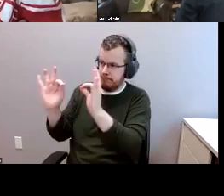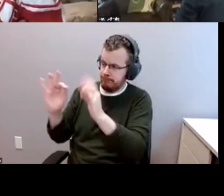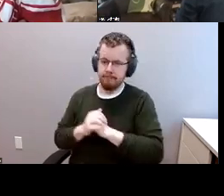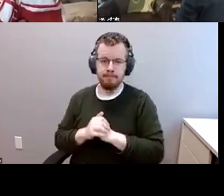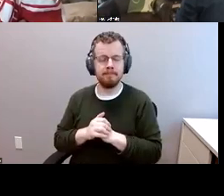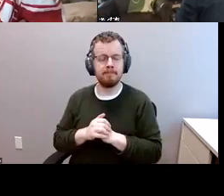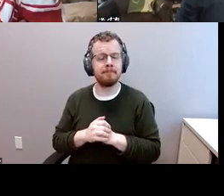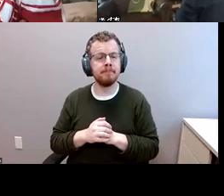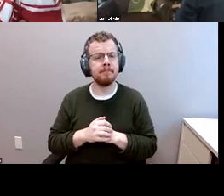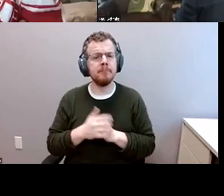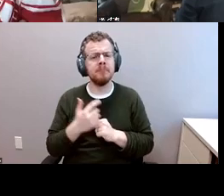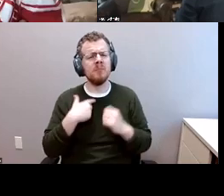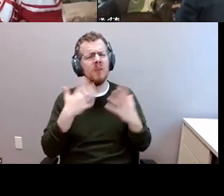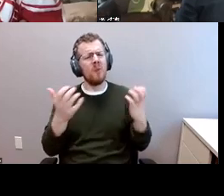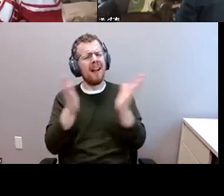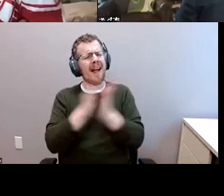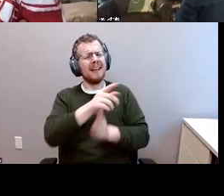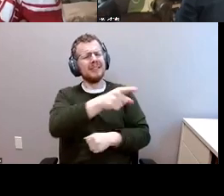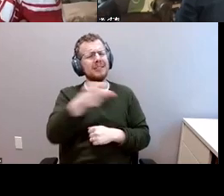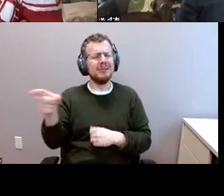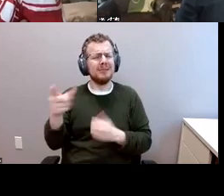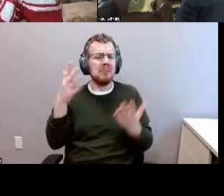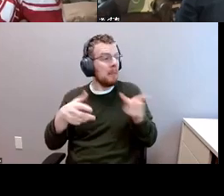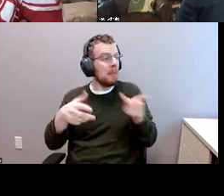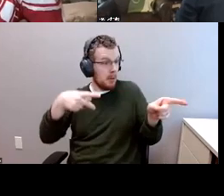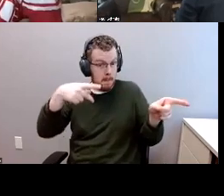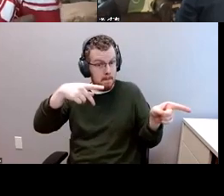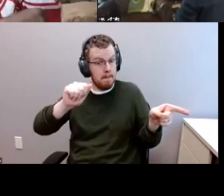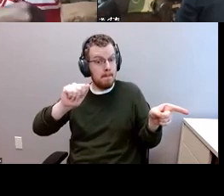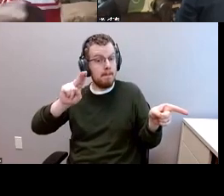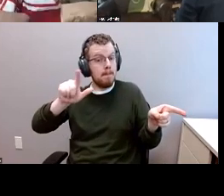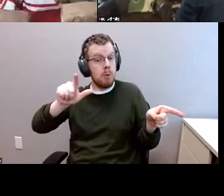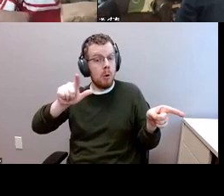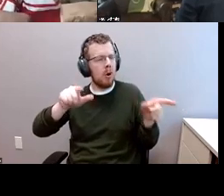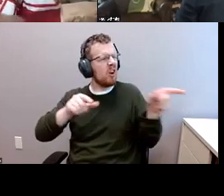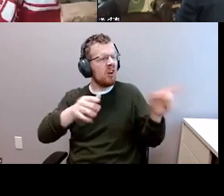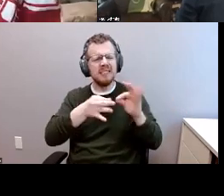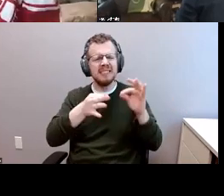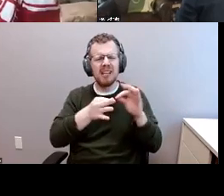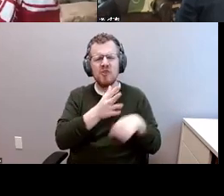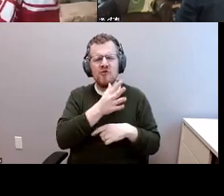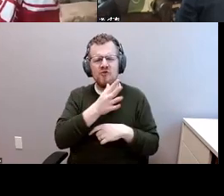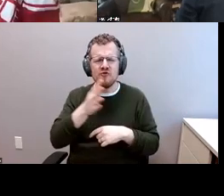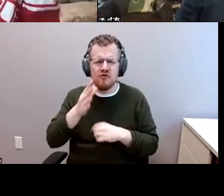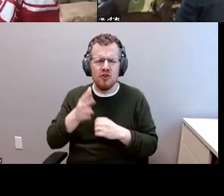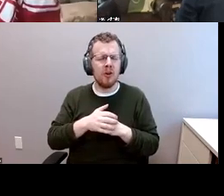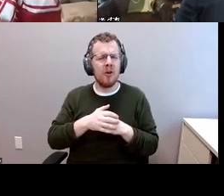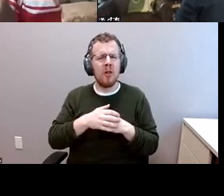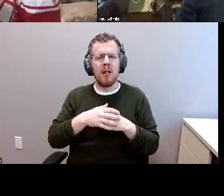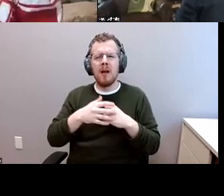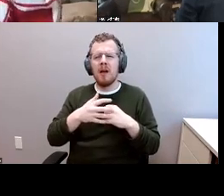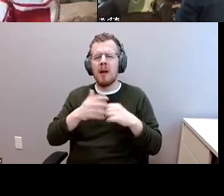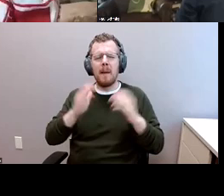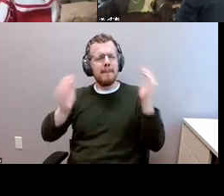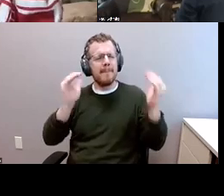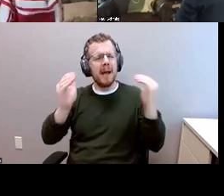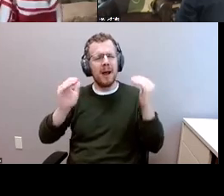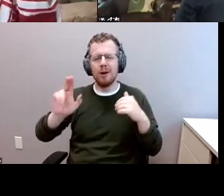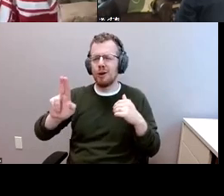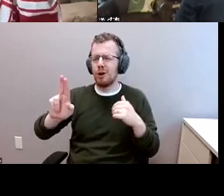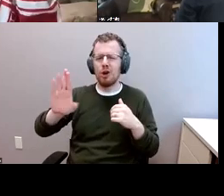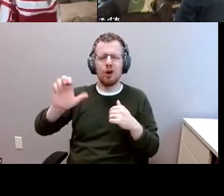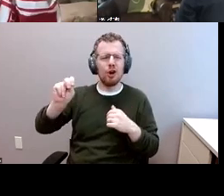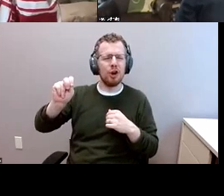I want to just ask, and maybe I'll have Paul, you mentioned sort of the rural urban dynamic that you see in your home state